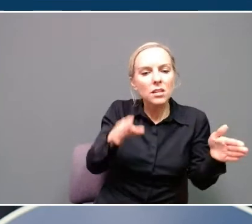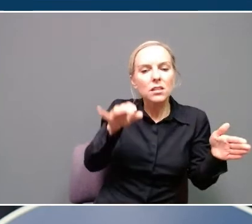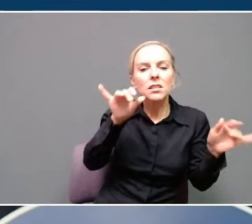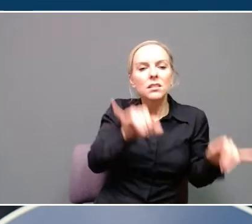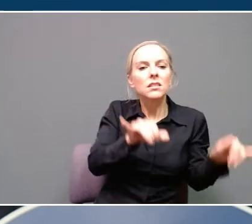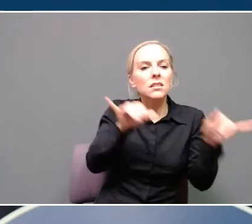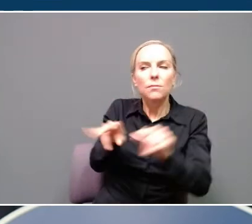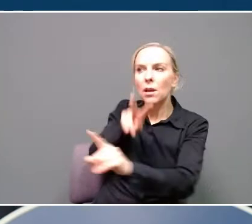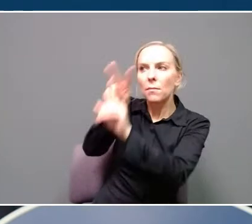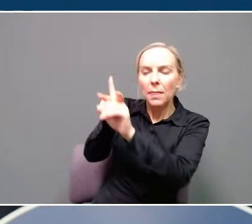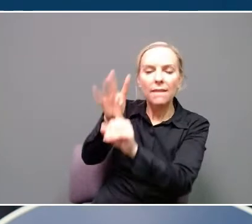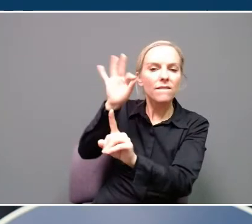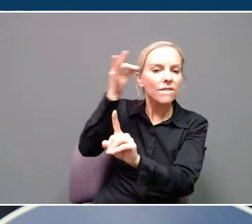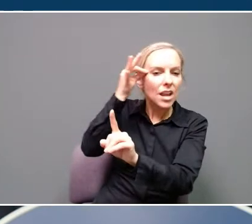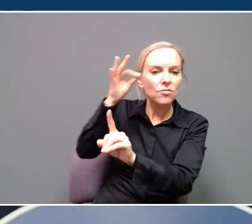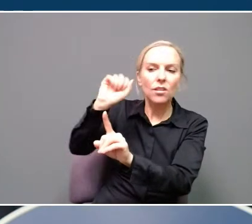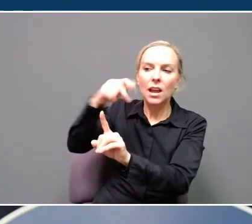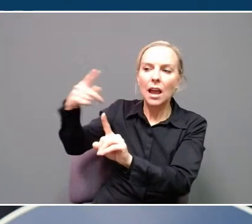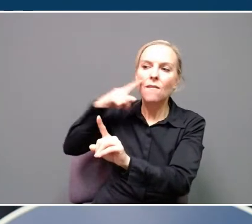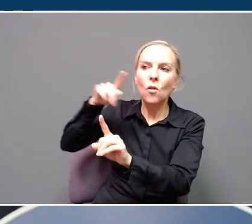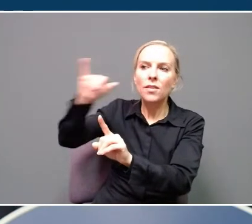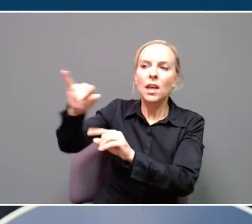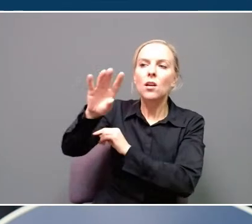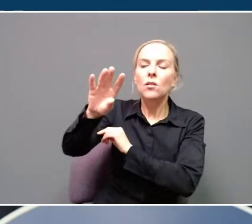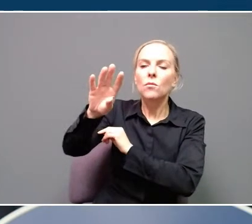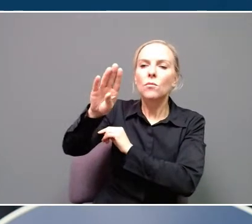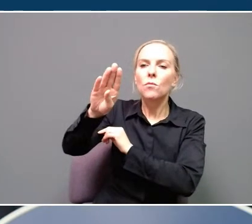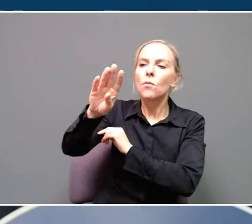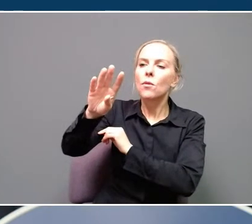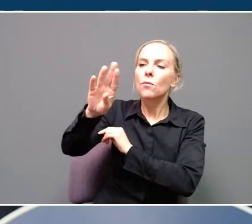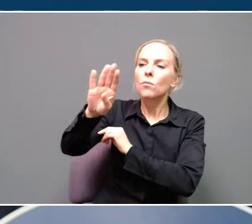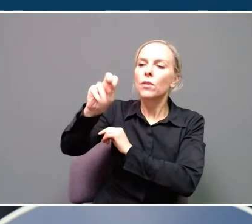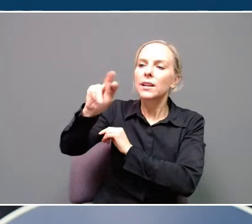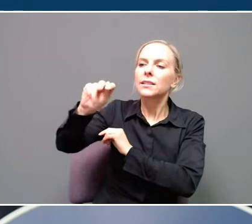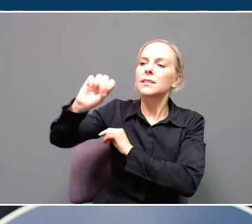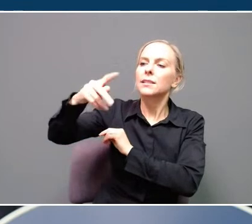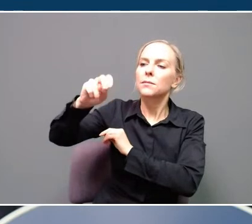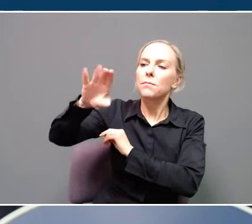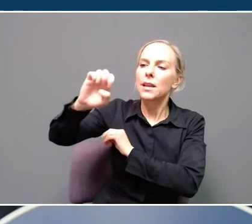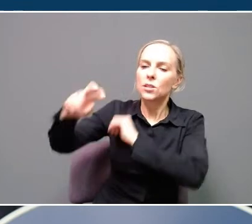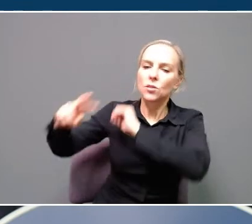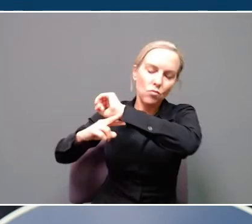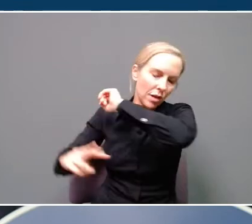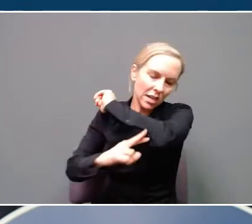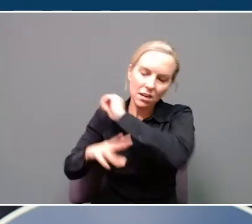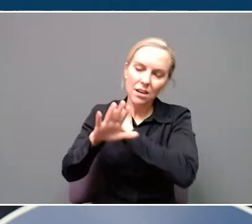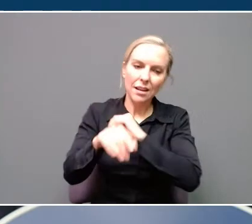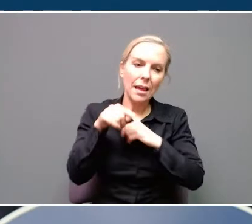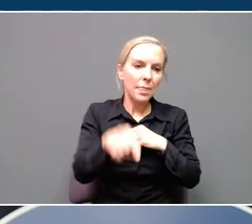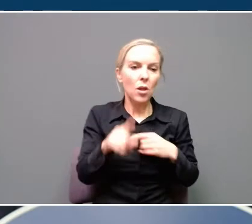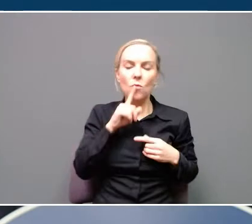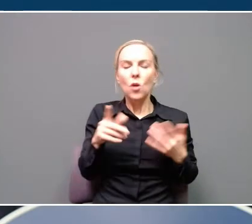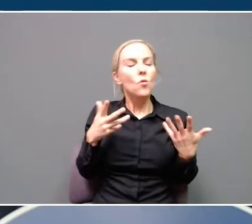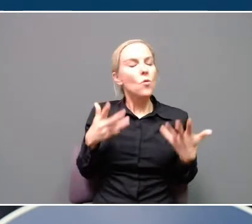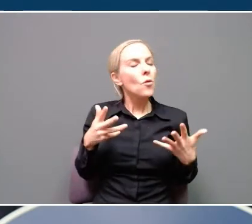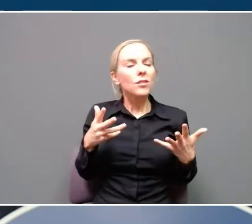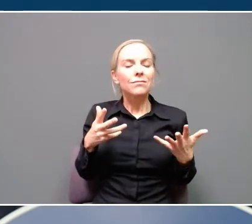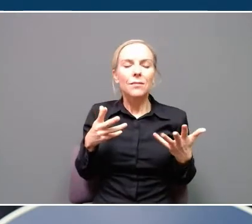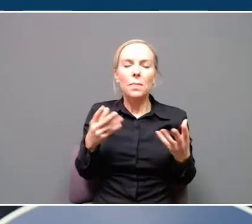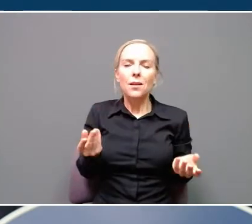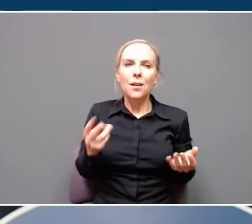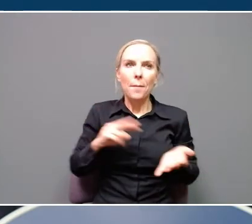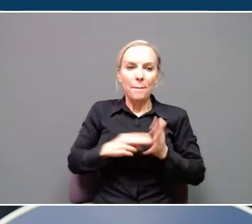government on the Brent Spence Bridge. I mean, this could be, in many ways, I call it our Eisenhower moment, more investment in